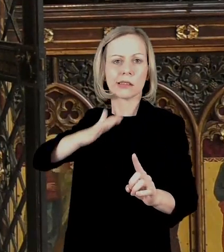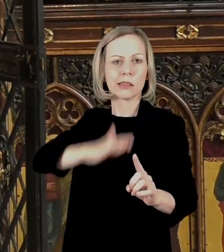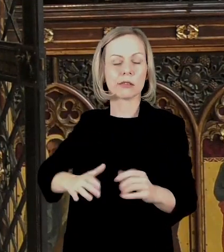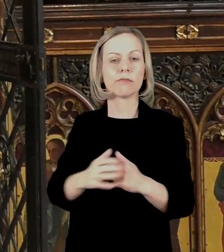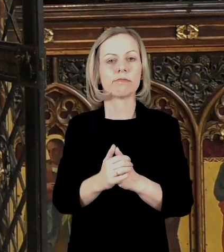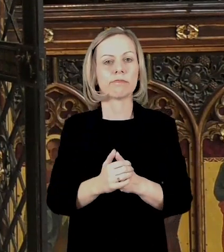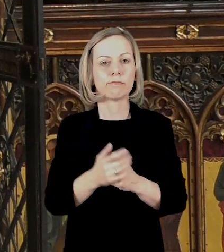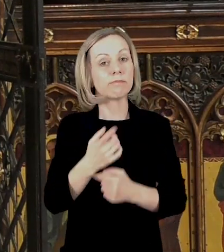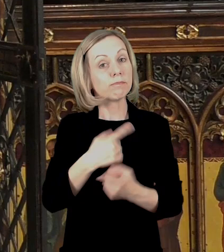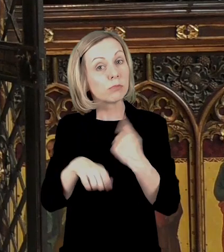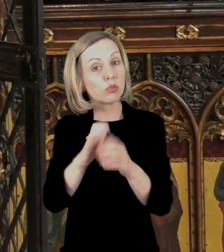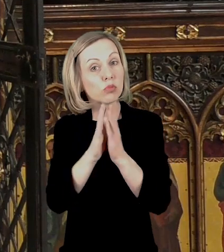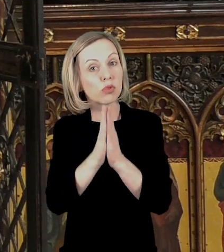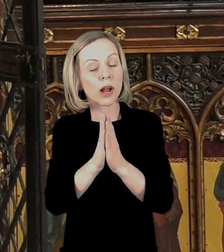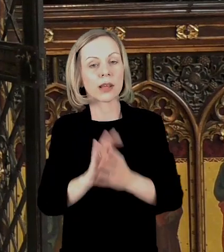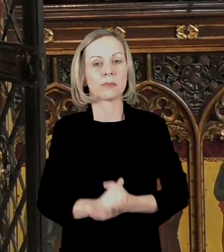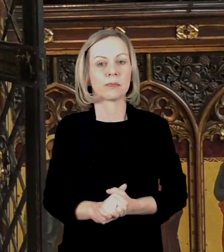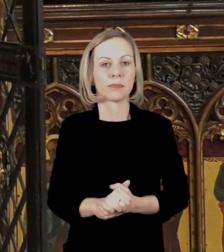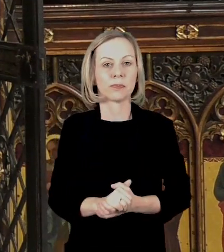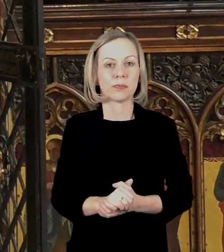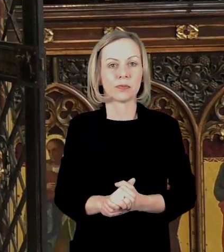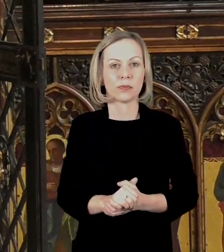pray.